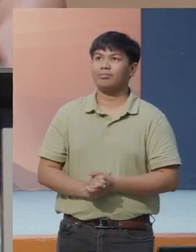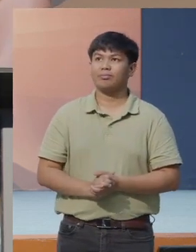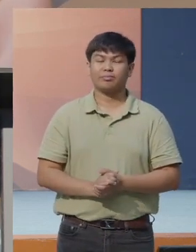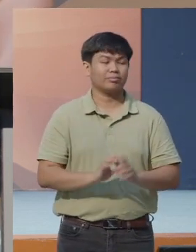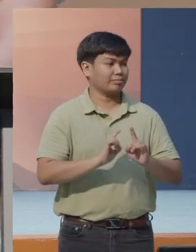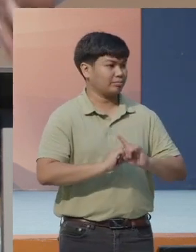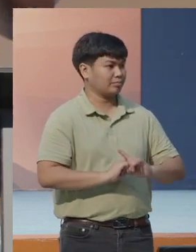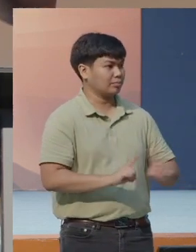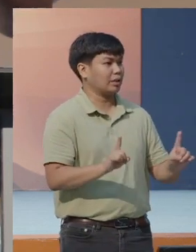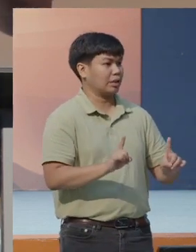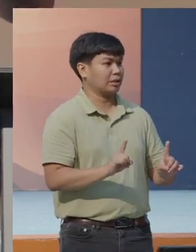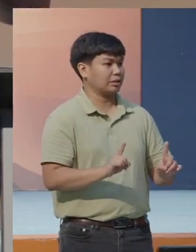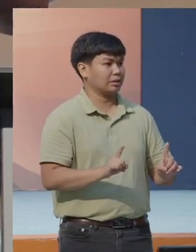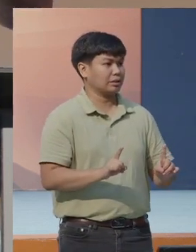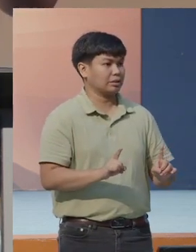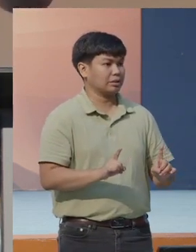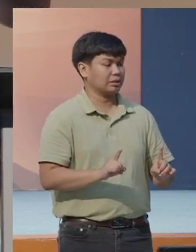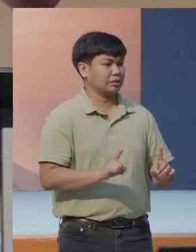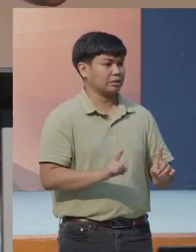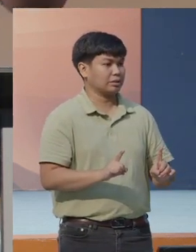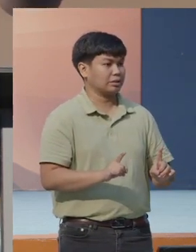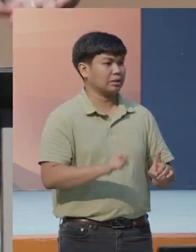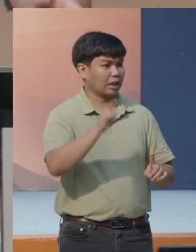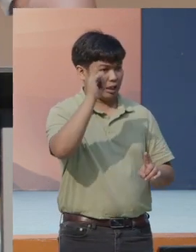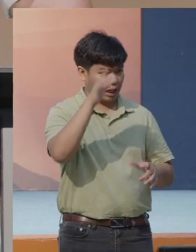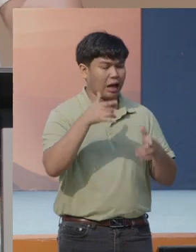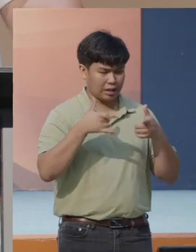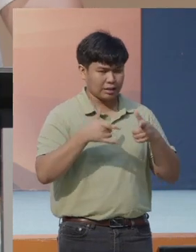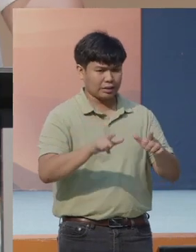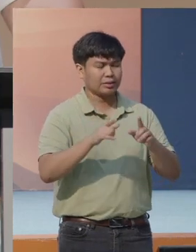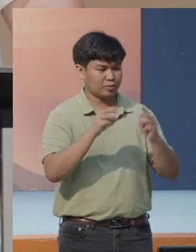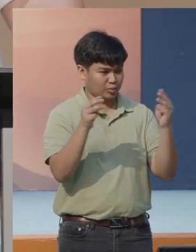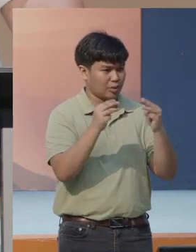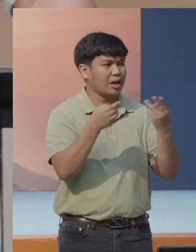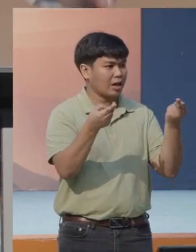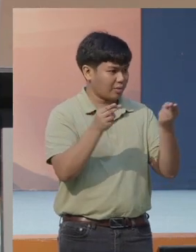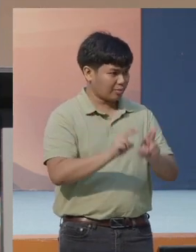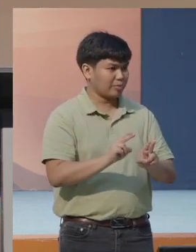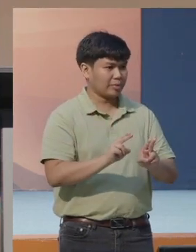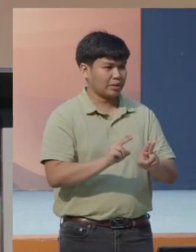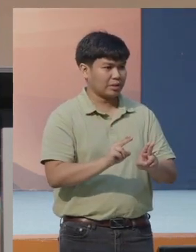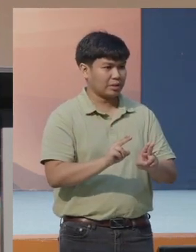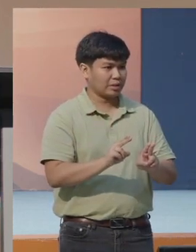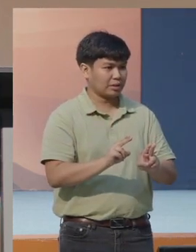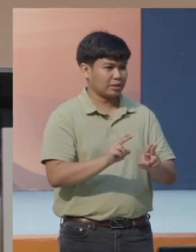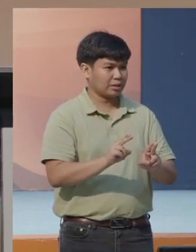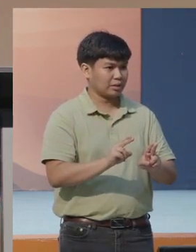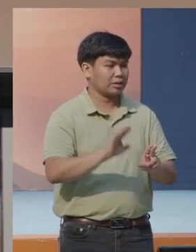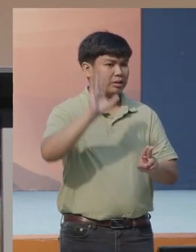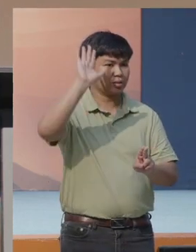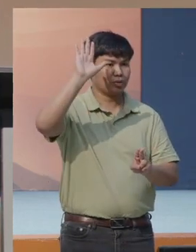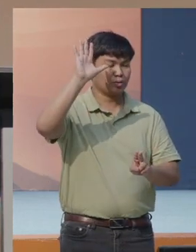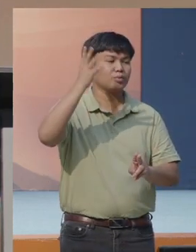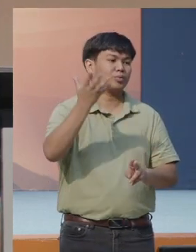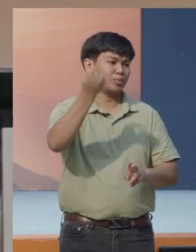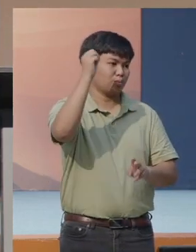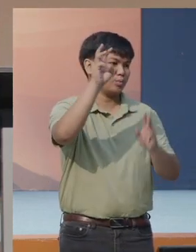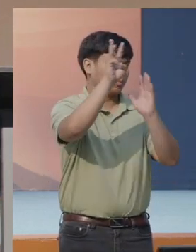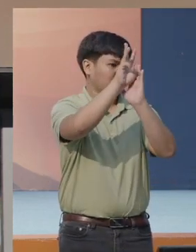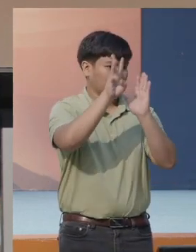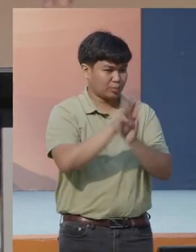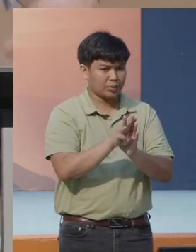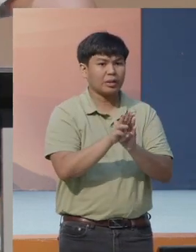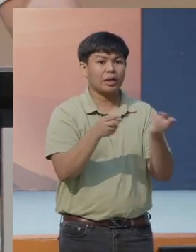But He does allow war to happen. In His sovereign will,